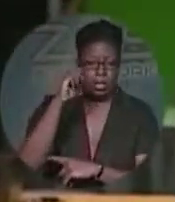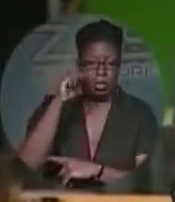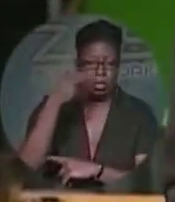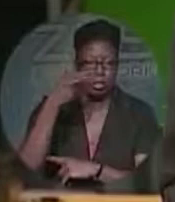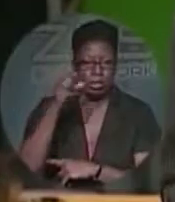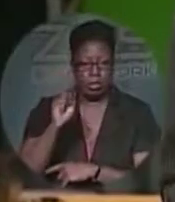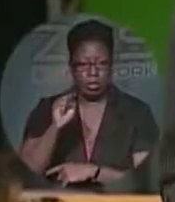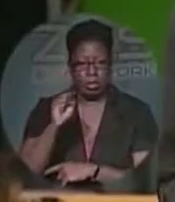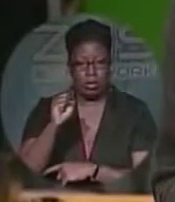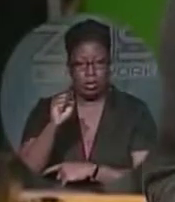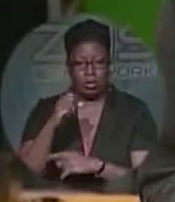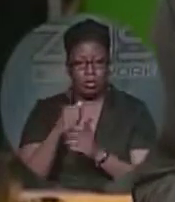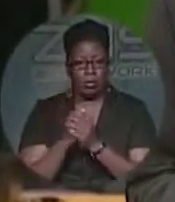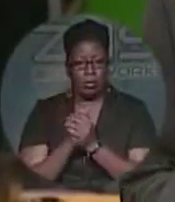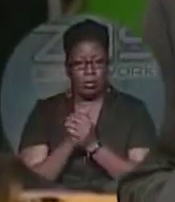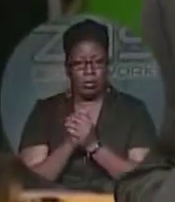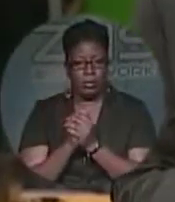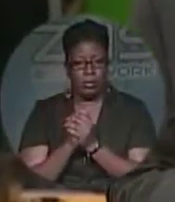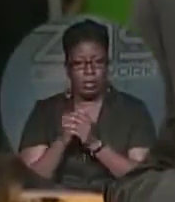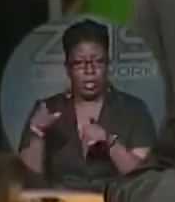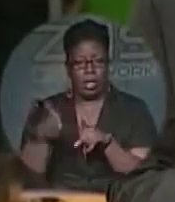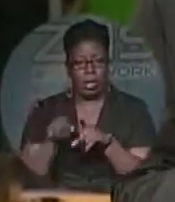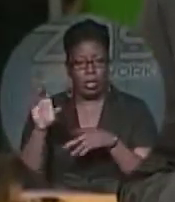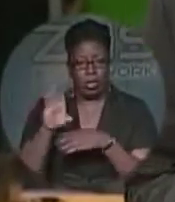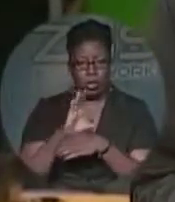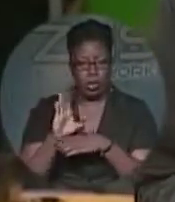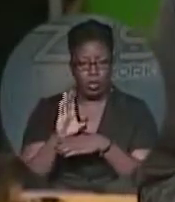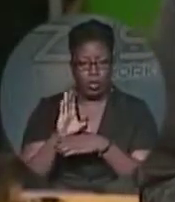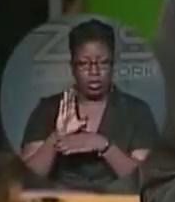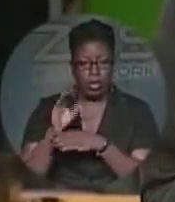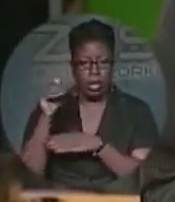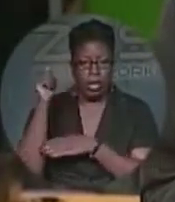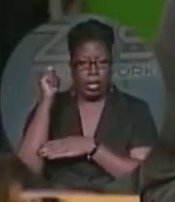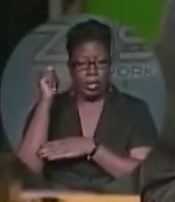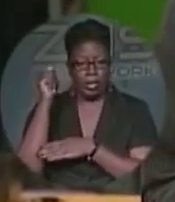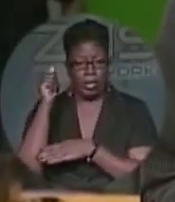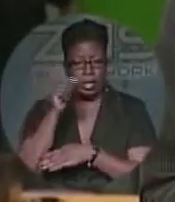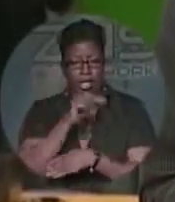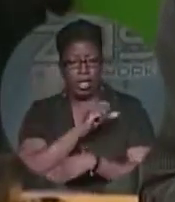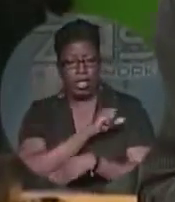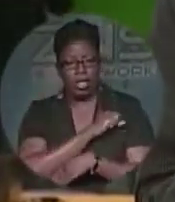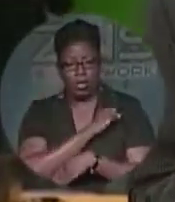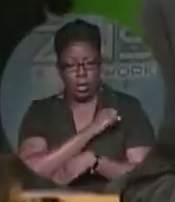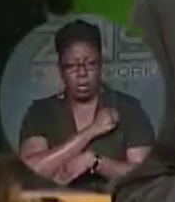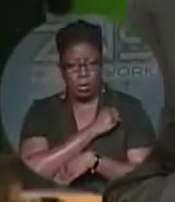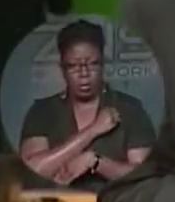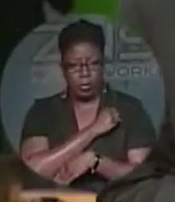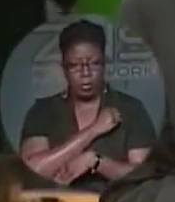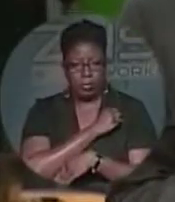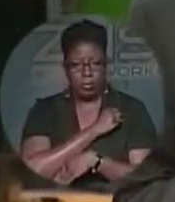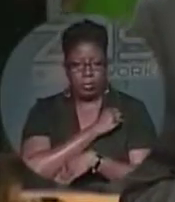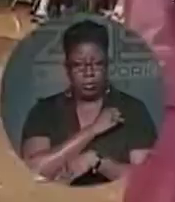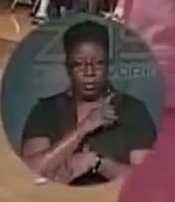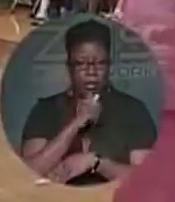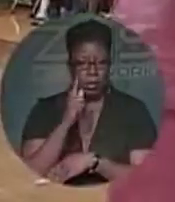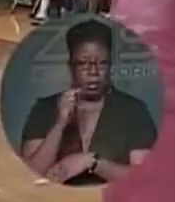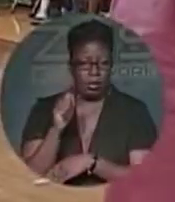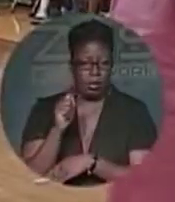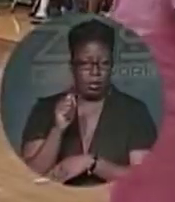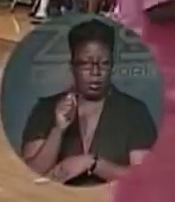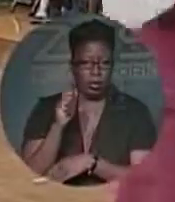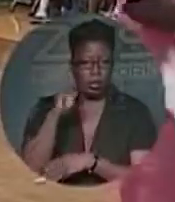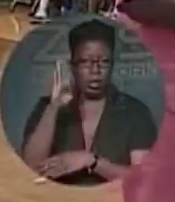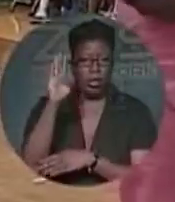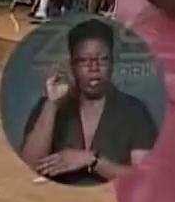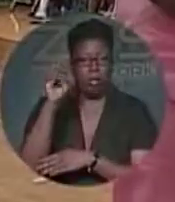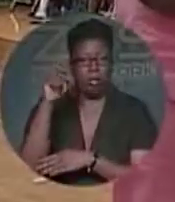2010-2011 champions, I understand, and to Coach Anthony Swaby of the 2009-2010 champions, the Boomer Lee, Boomer